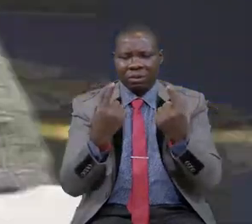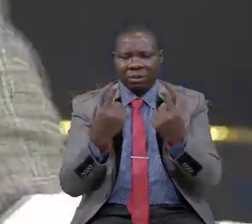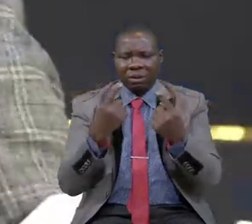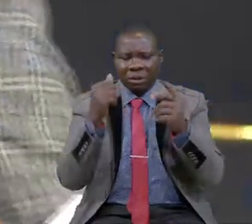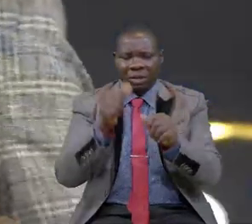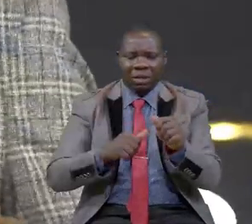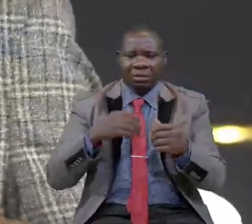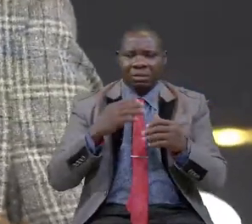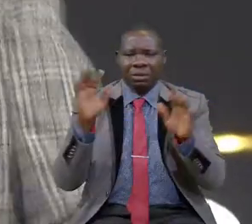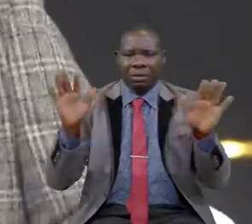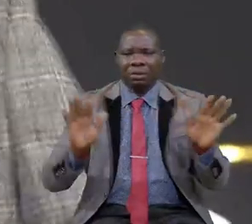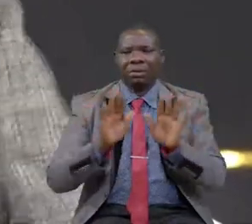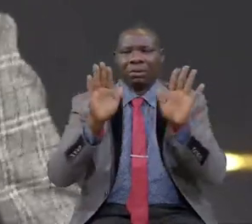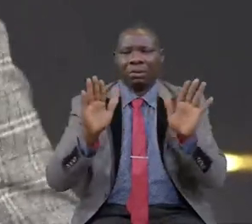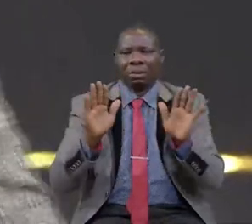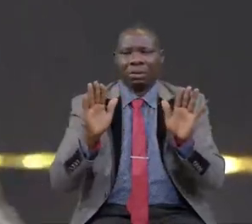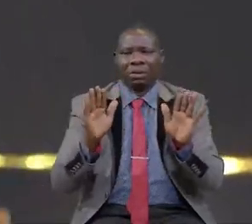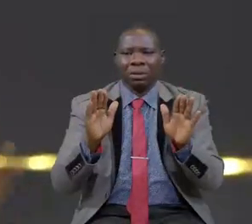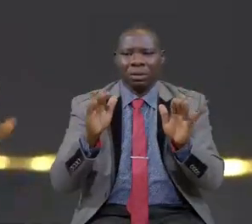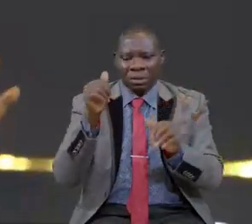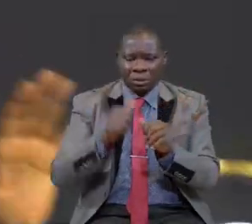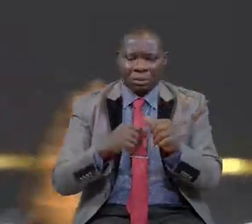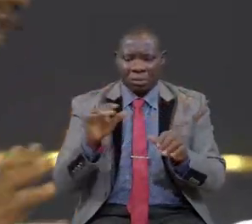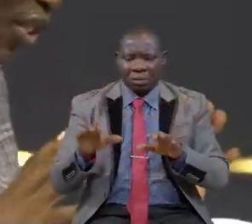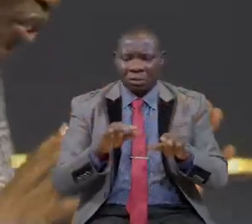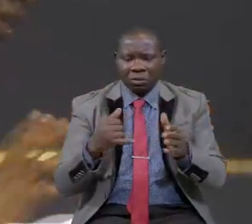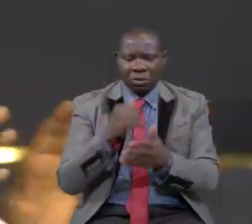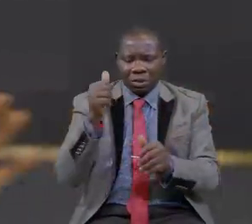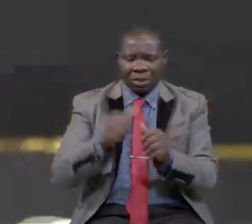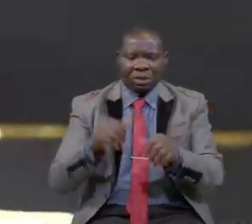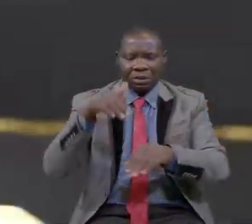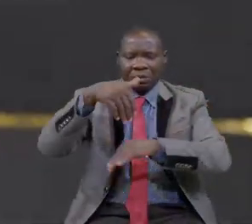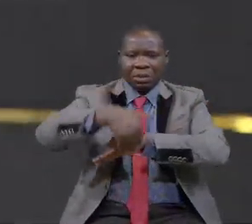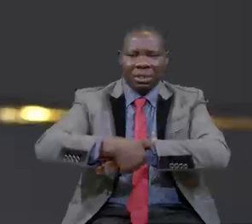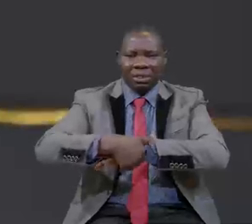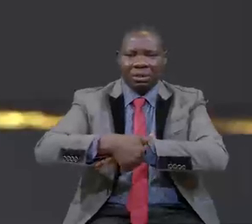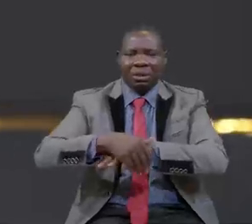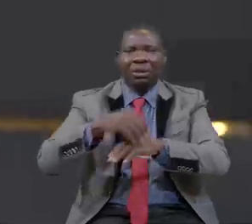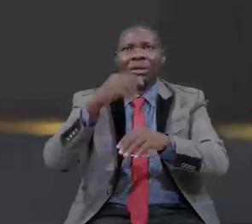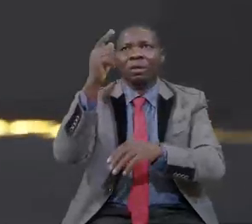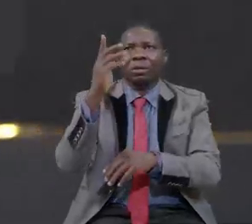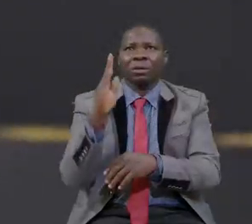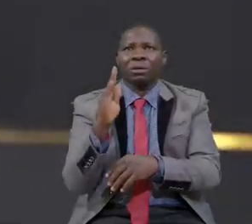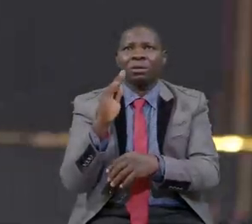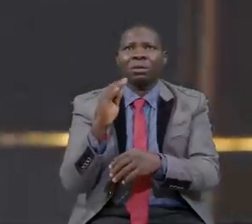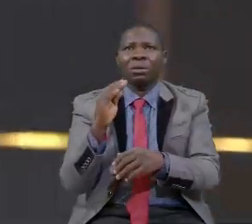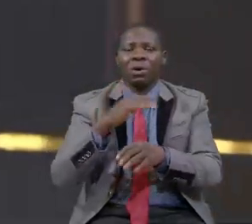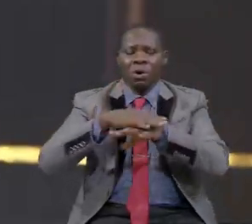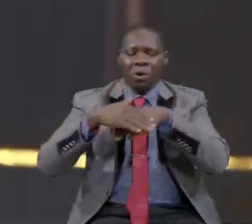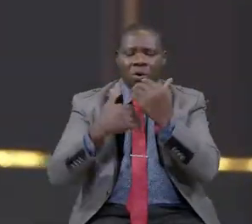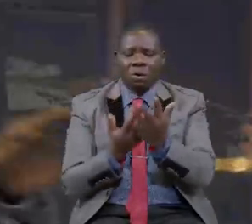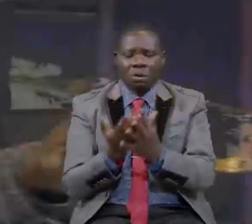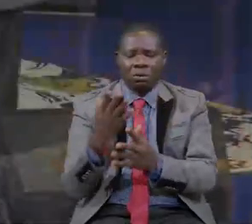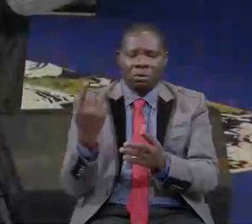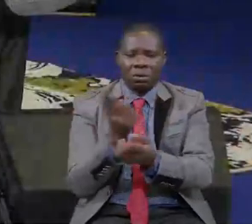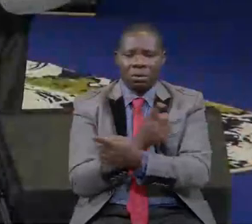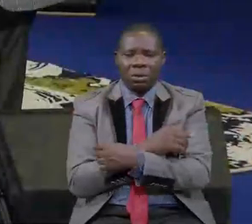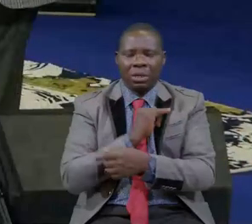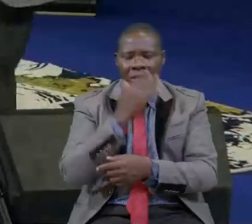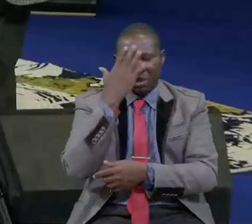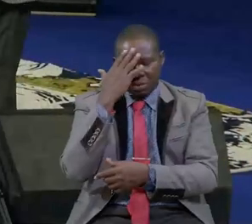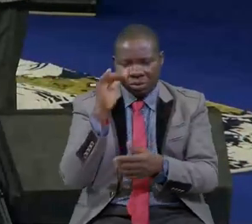forsake. Some do it every night. God, all through the day, I know I messed